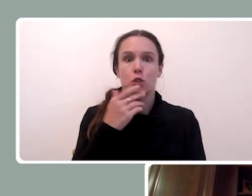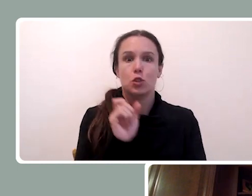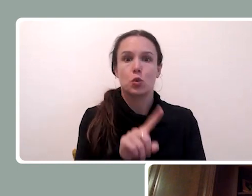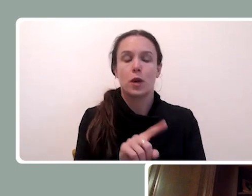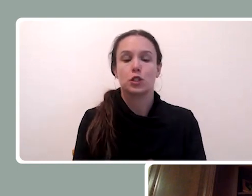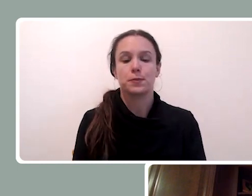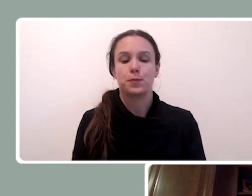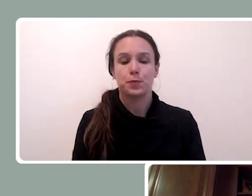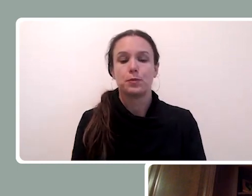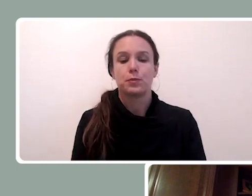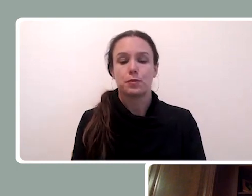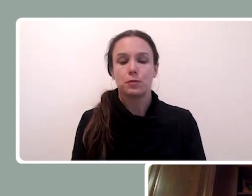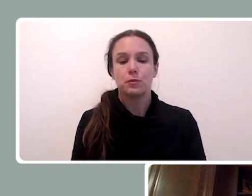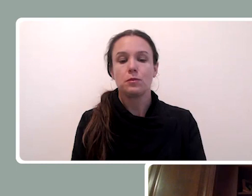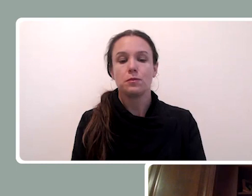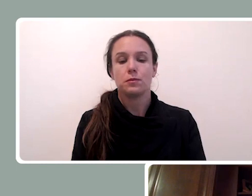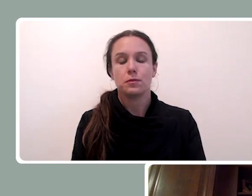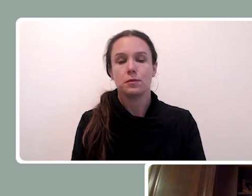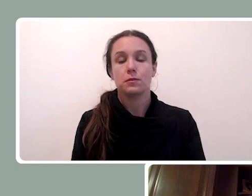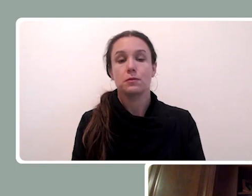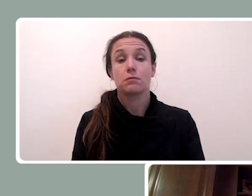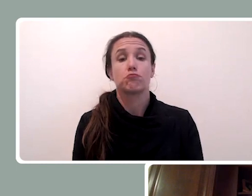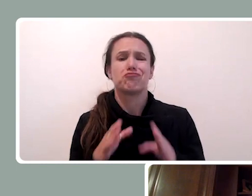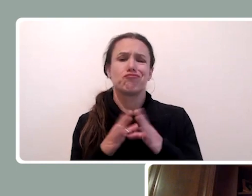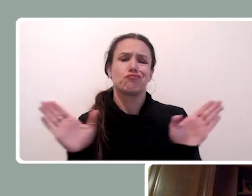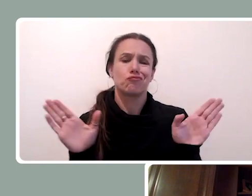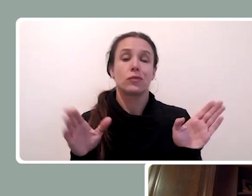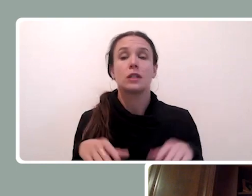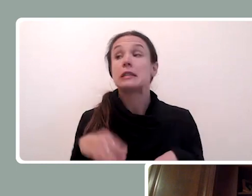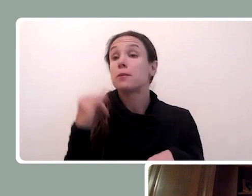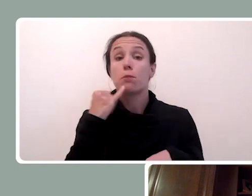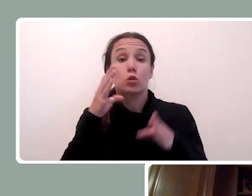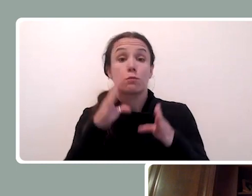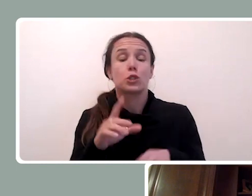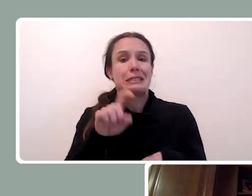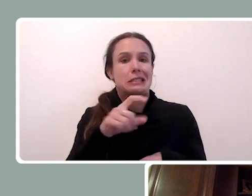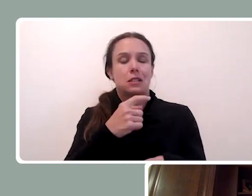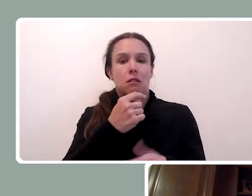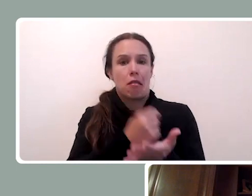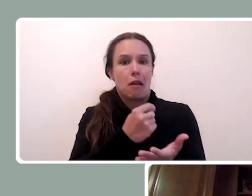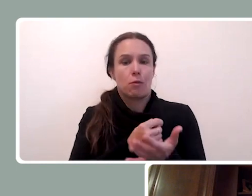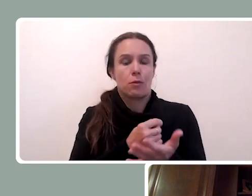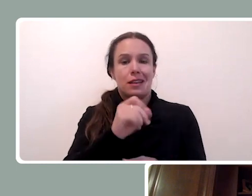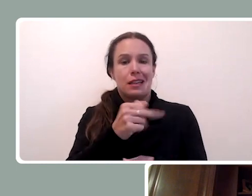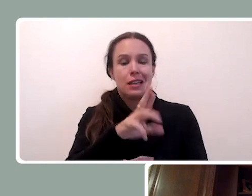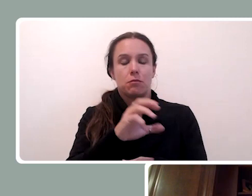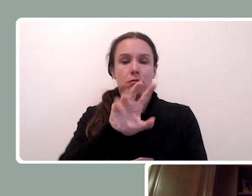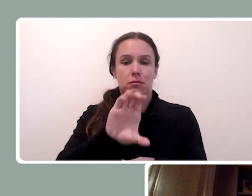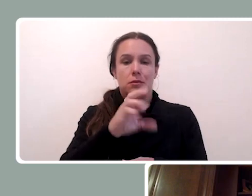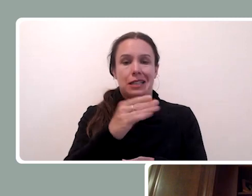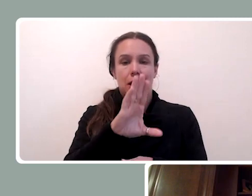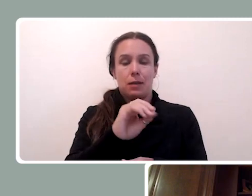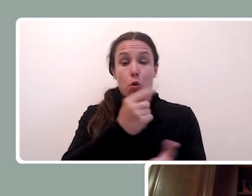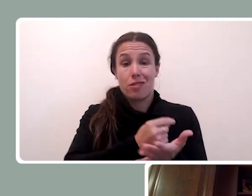what I would say is if anyone needed chemotherapy at the time of their diagnosis, they automatically, to